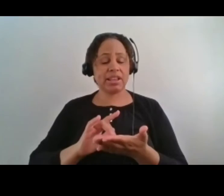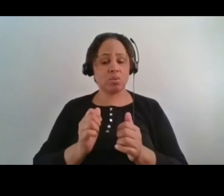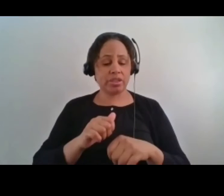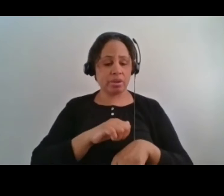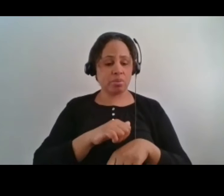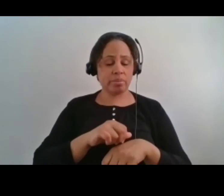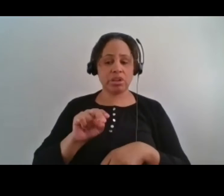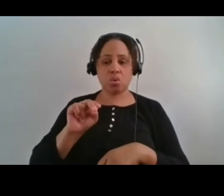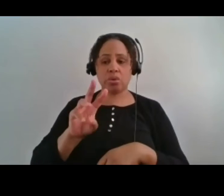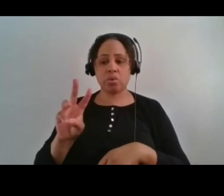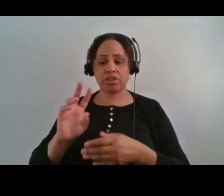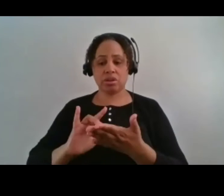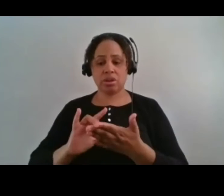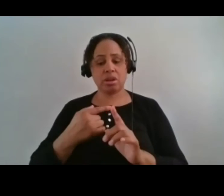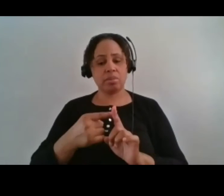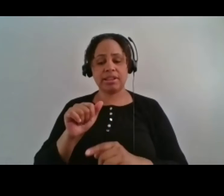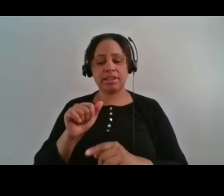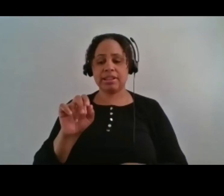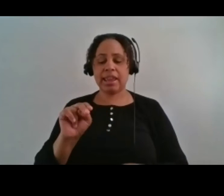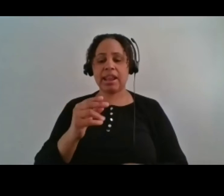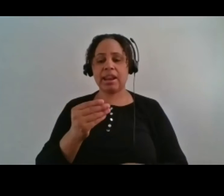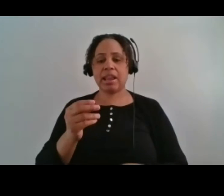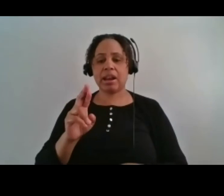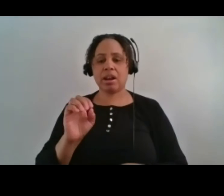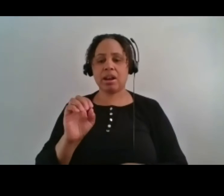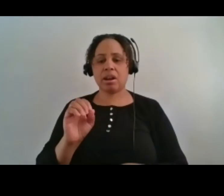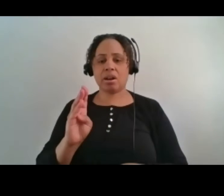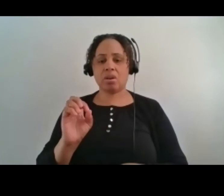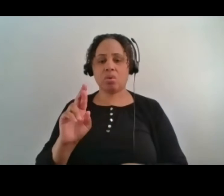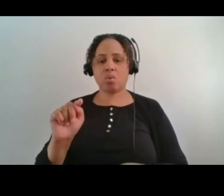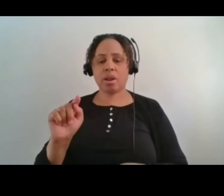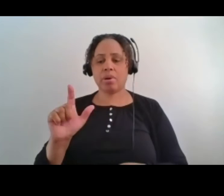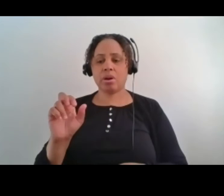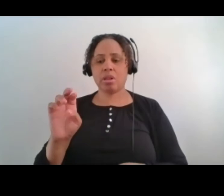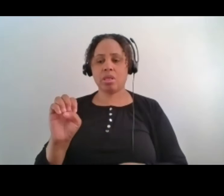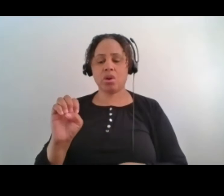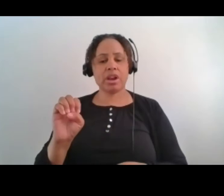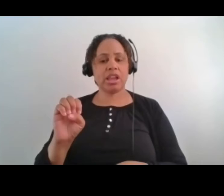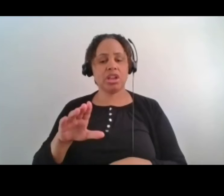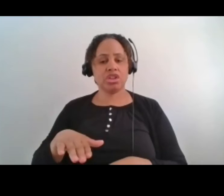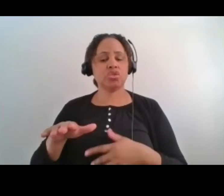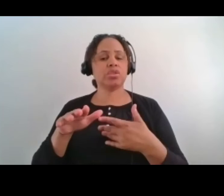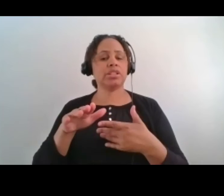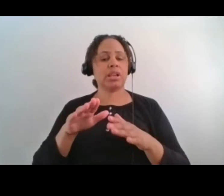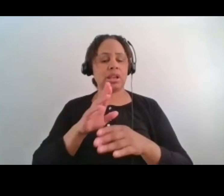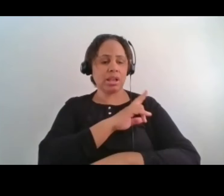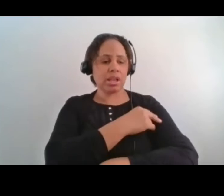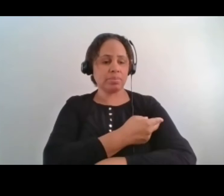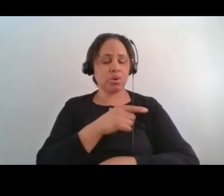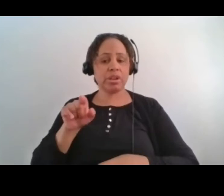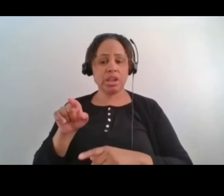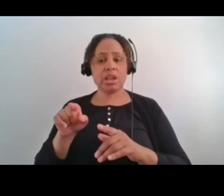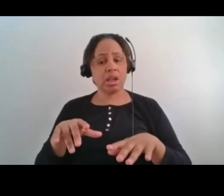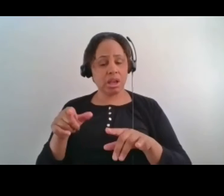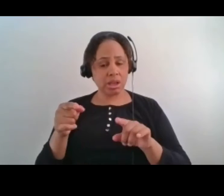at the Ann and Robert Lurie Children's Hospital. Dr. Katariya went to medical school here at Northwestern University before traveling